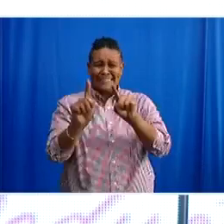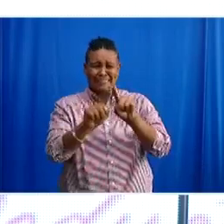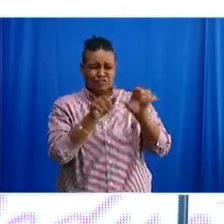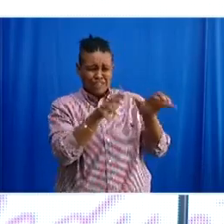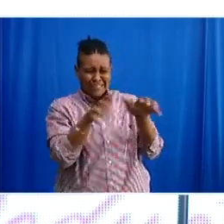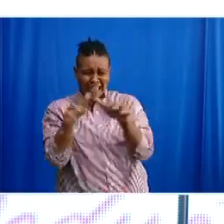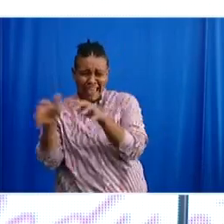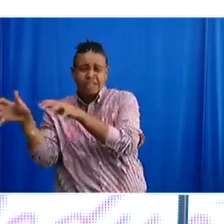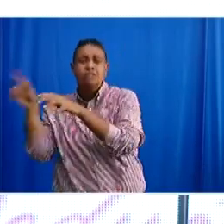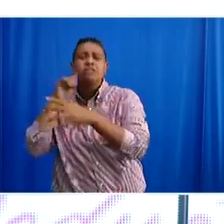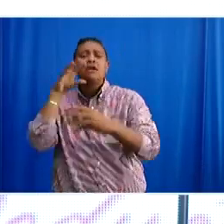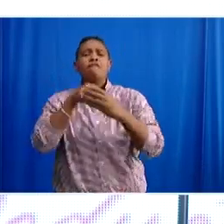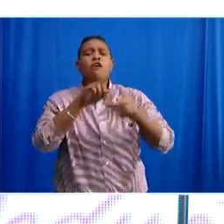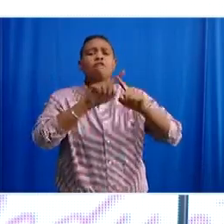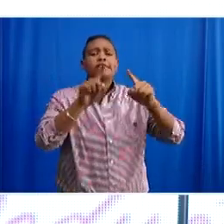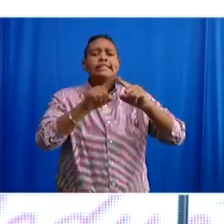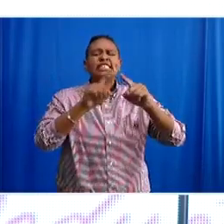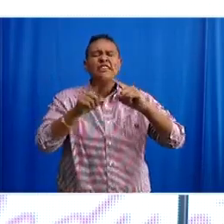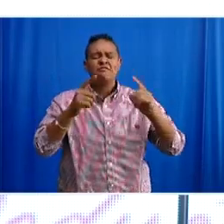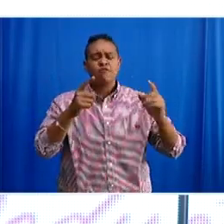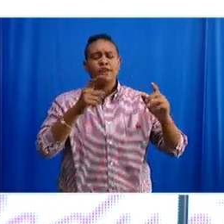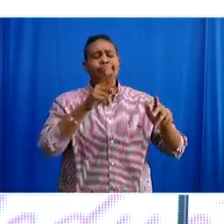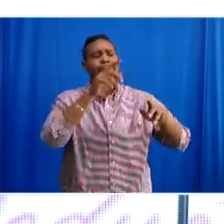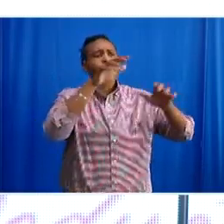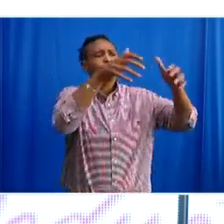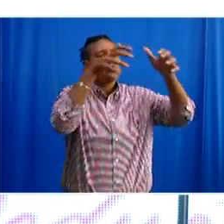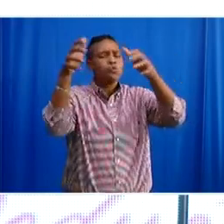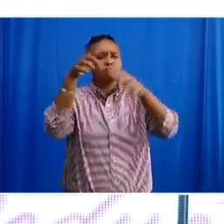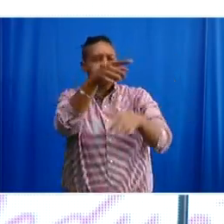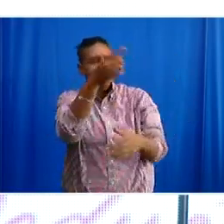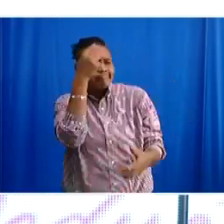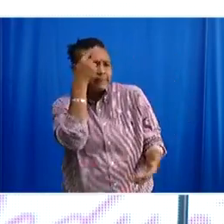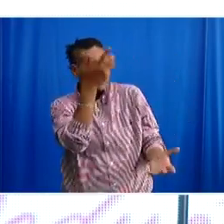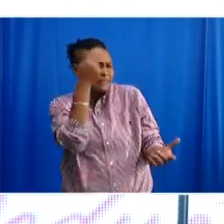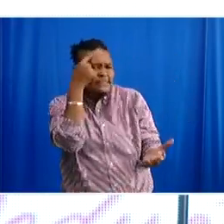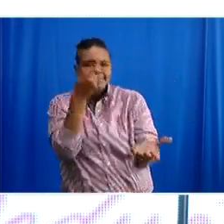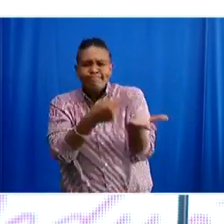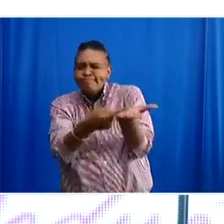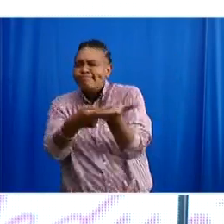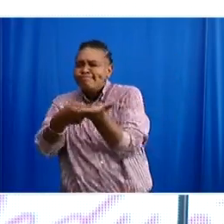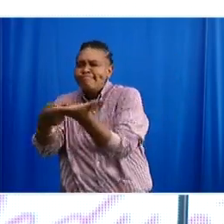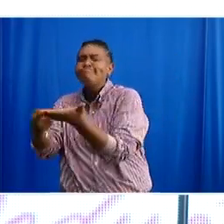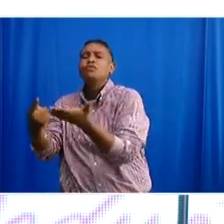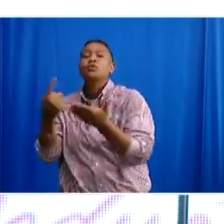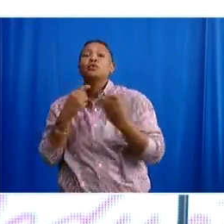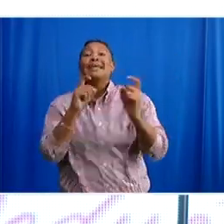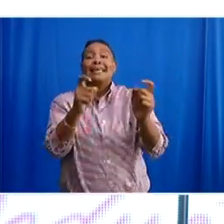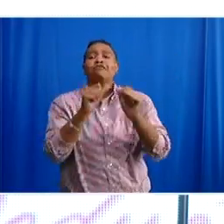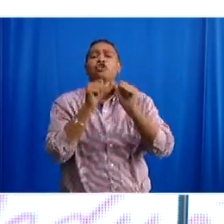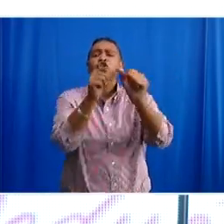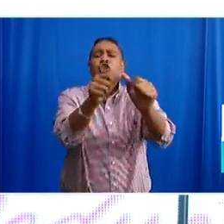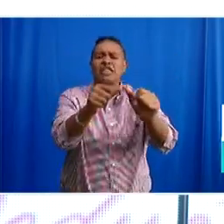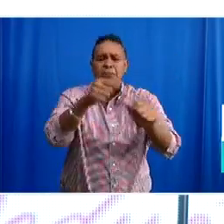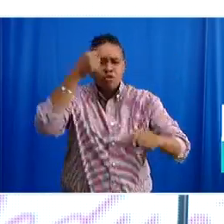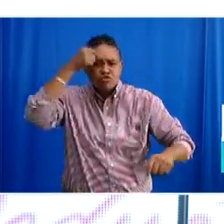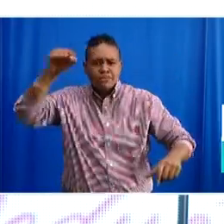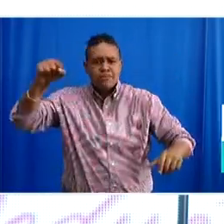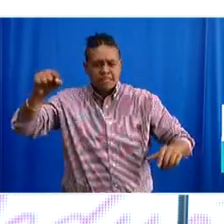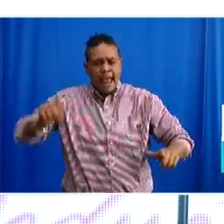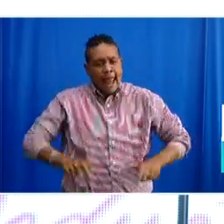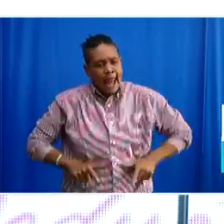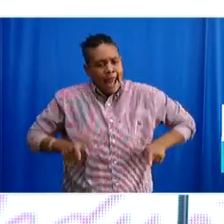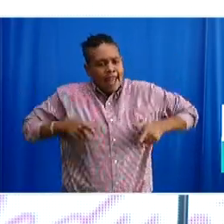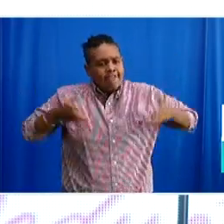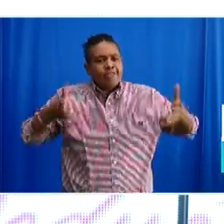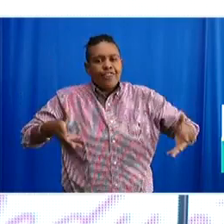and involving different stakeholders to create sustainability, livability, and resilience. And this